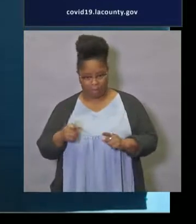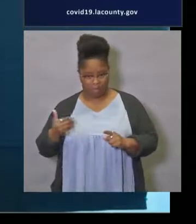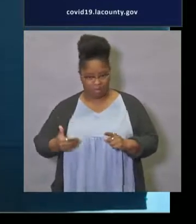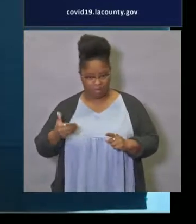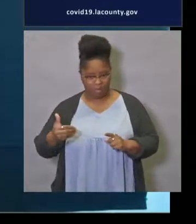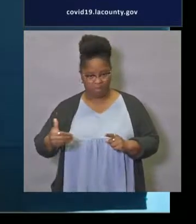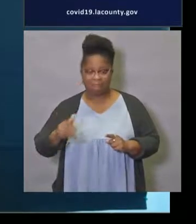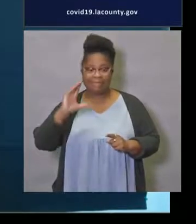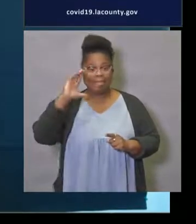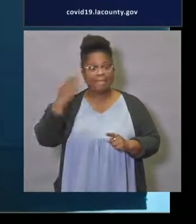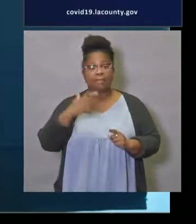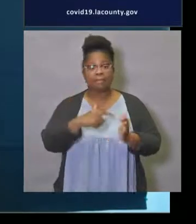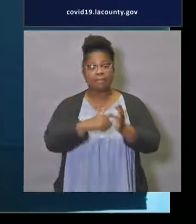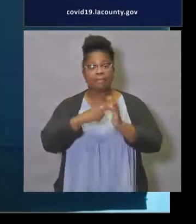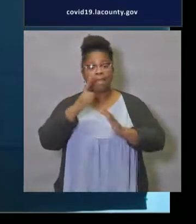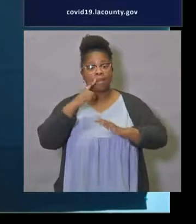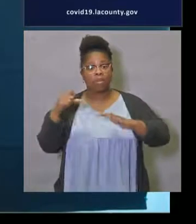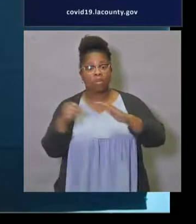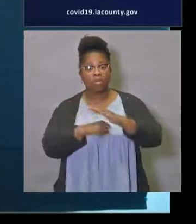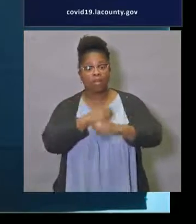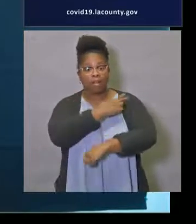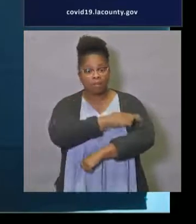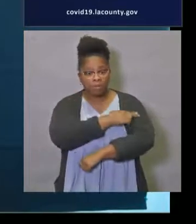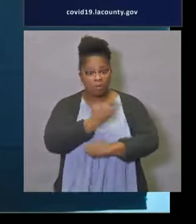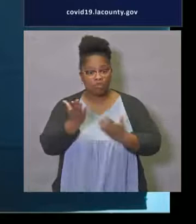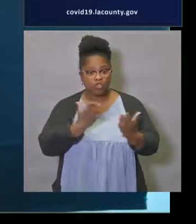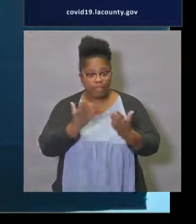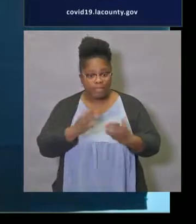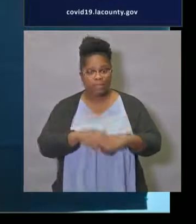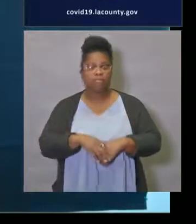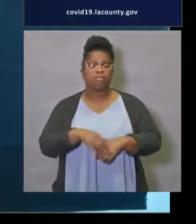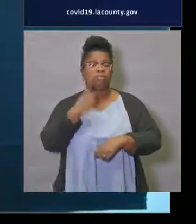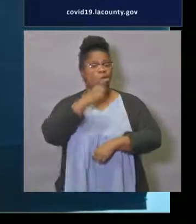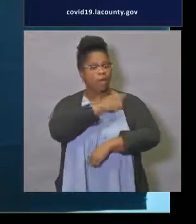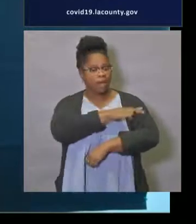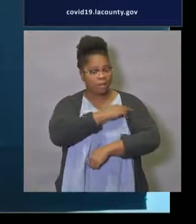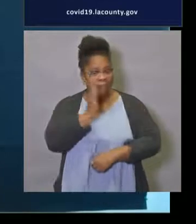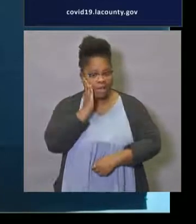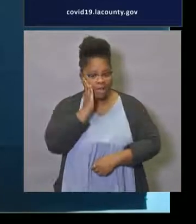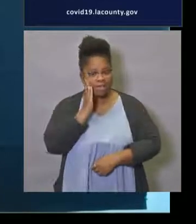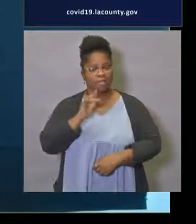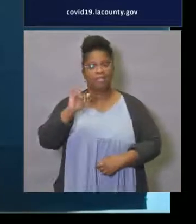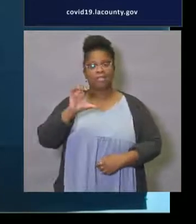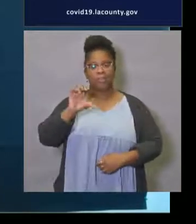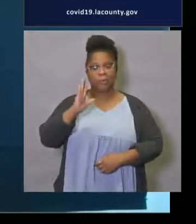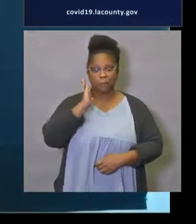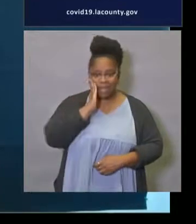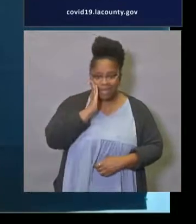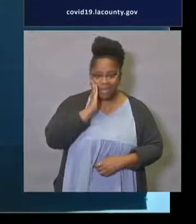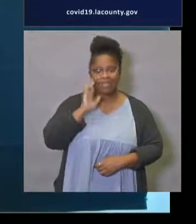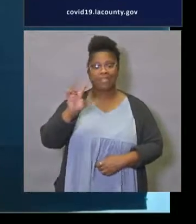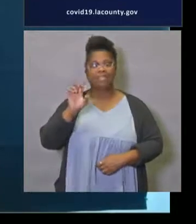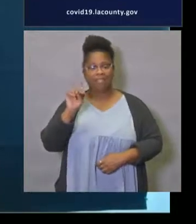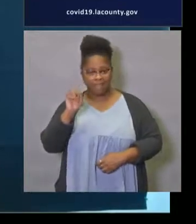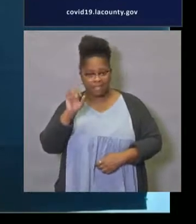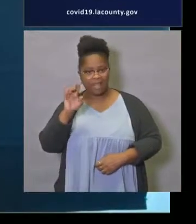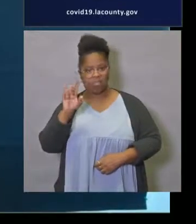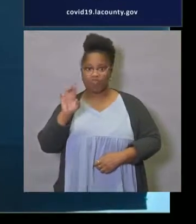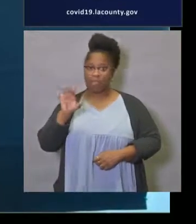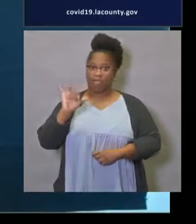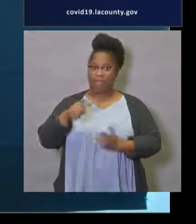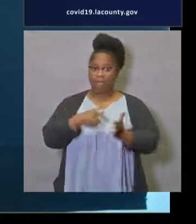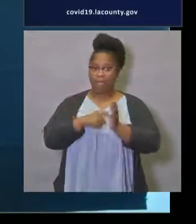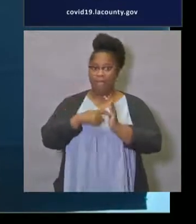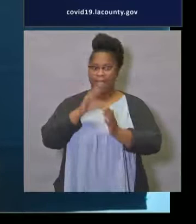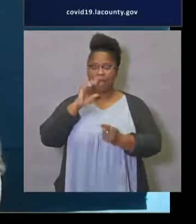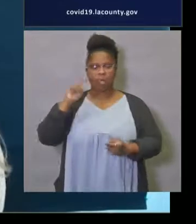hospital-based services, including the overall demand for hospital beds, ICU beds, as well as ventilators, will also continue to decrease over the